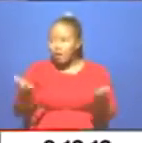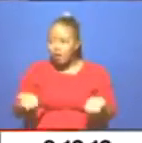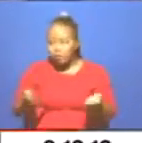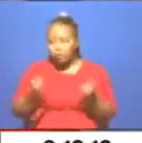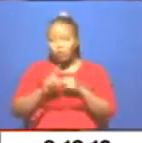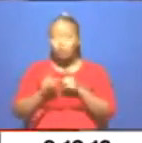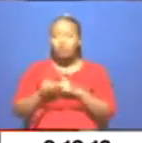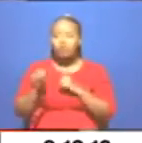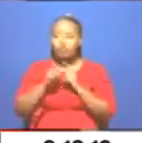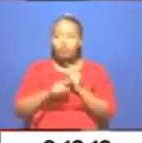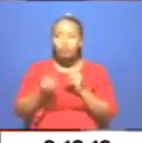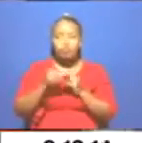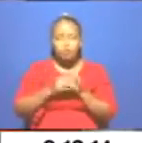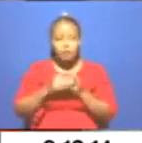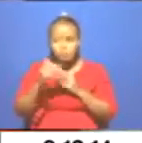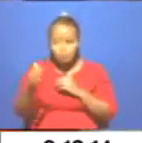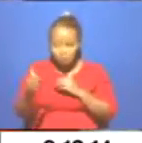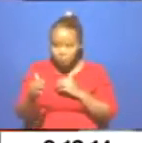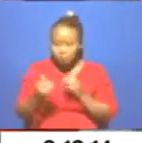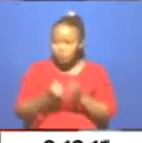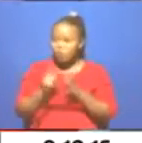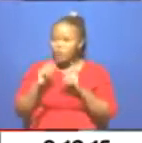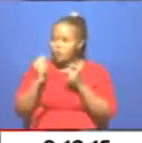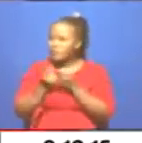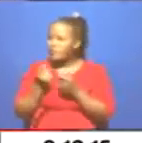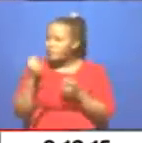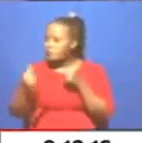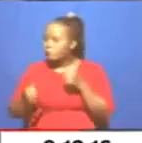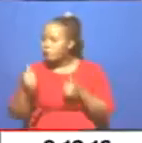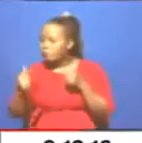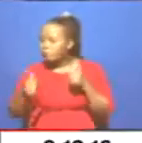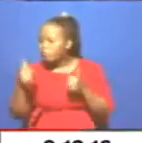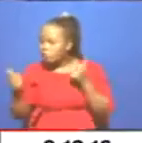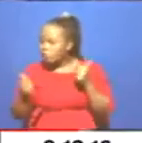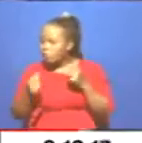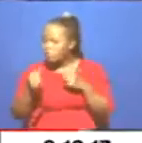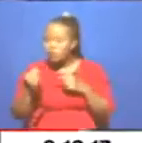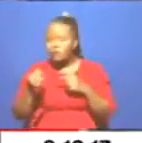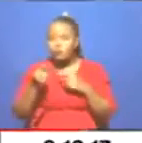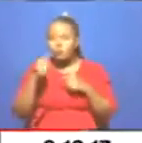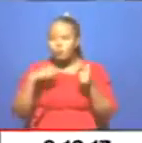mbele? Timu gani? Timu gani?